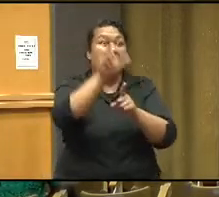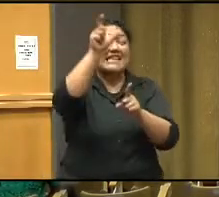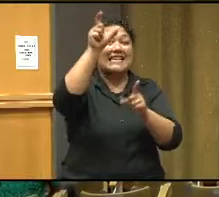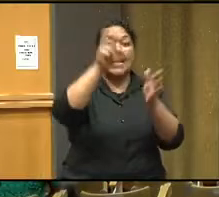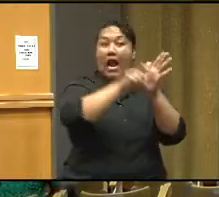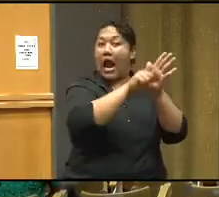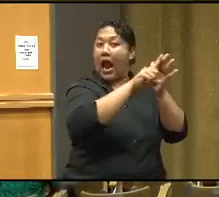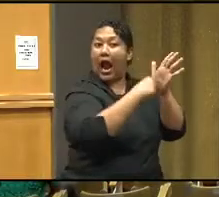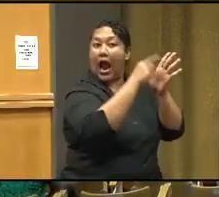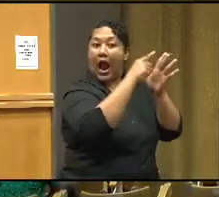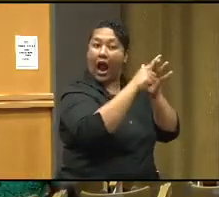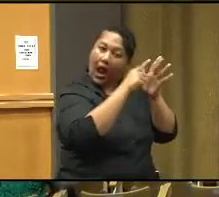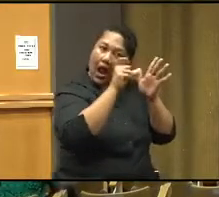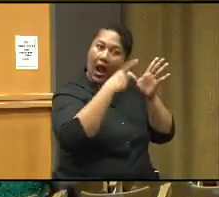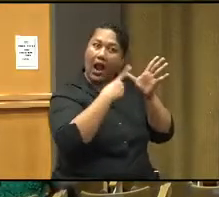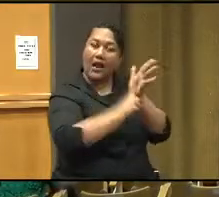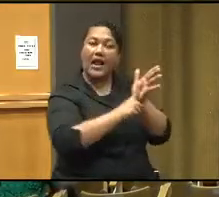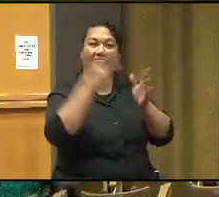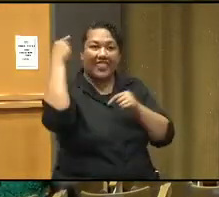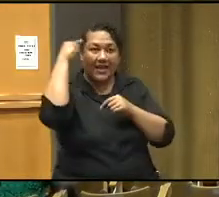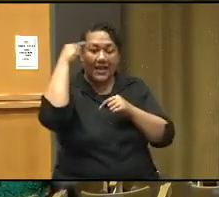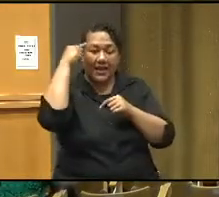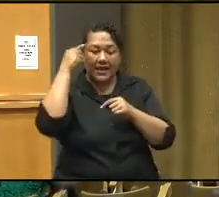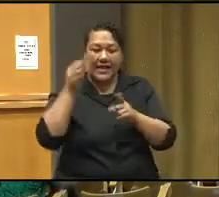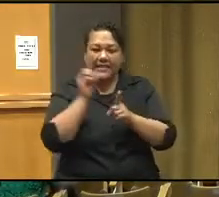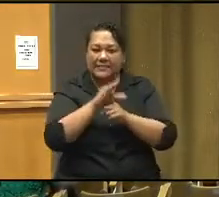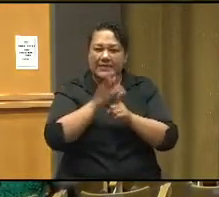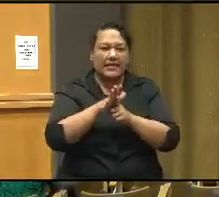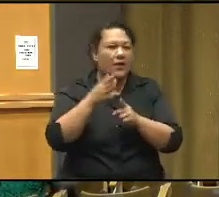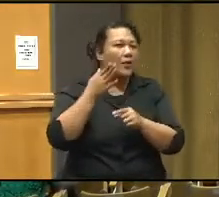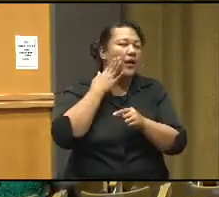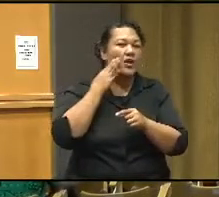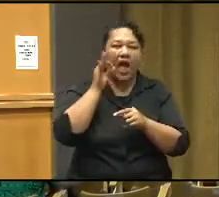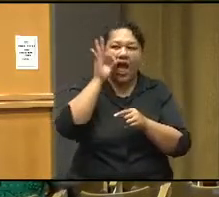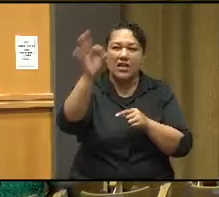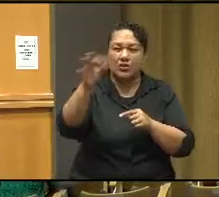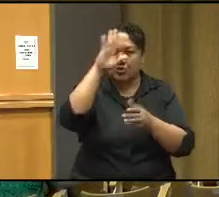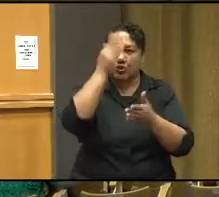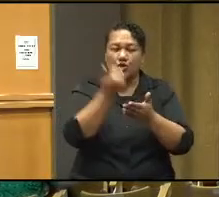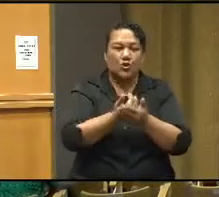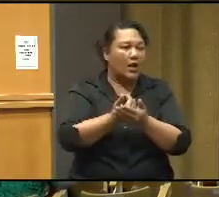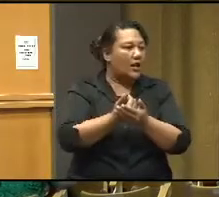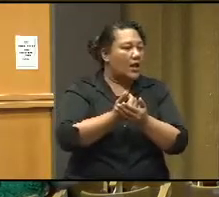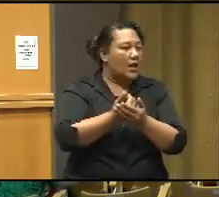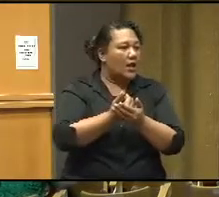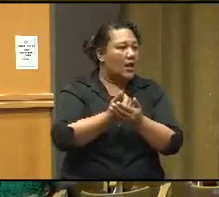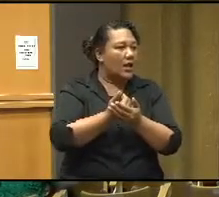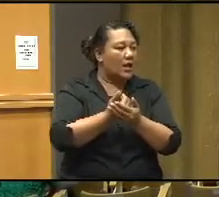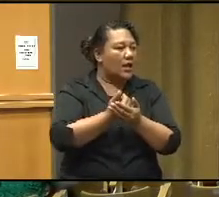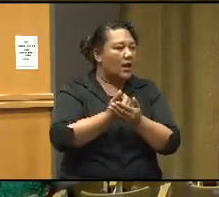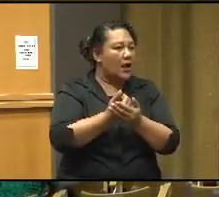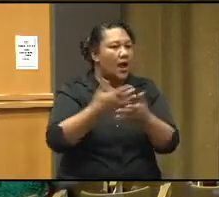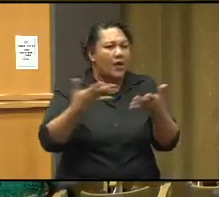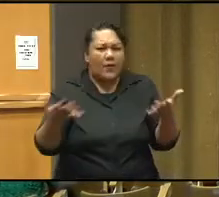existing literature, and finding research gaps. I mean, especially some of my master students hardly know how to check a literature gap,